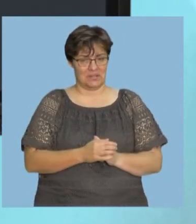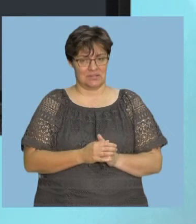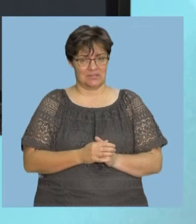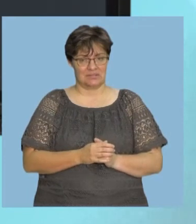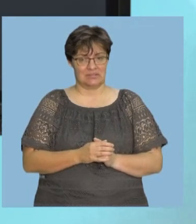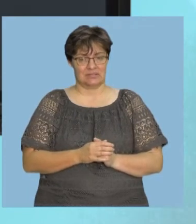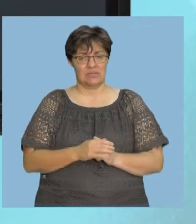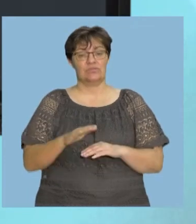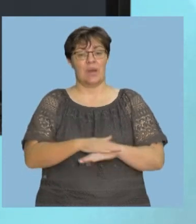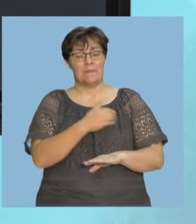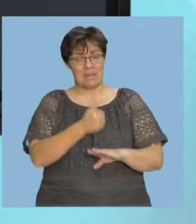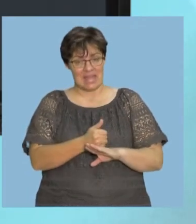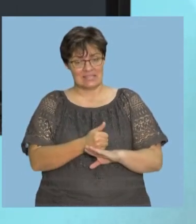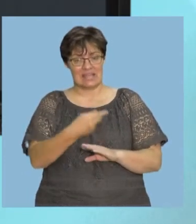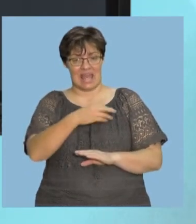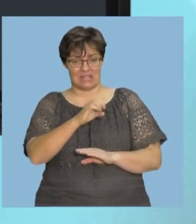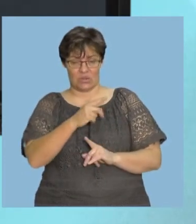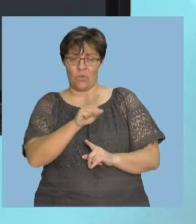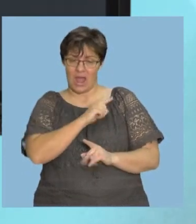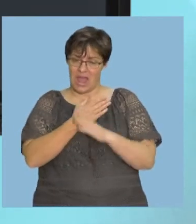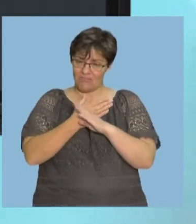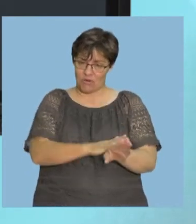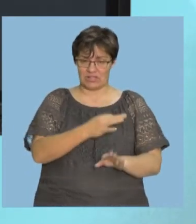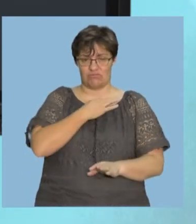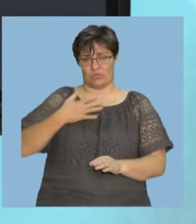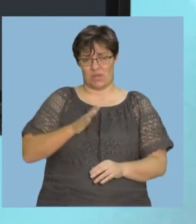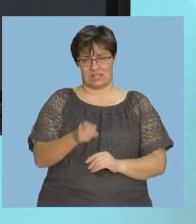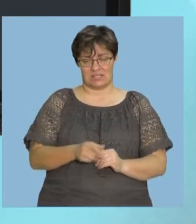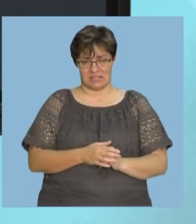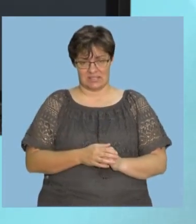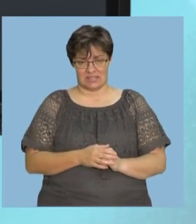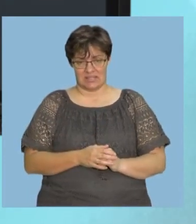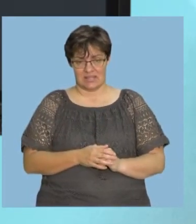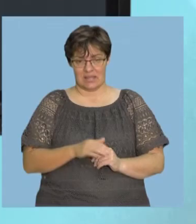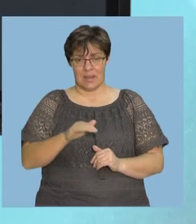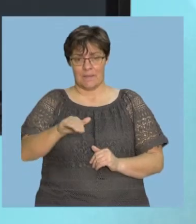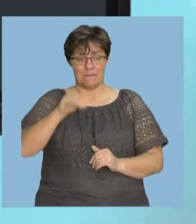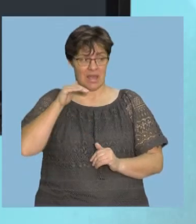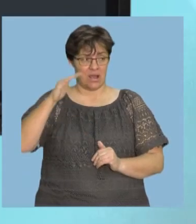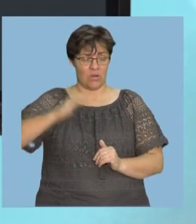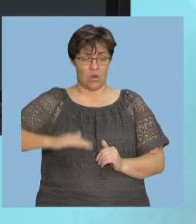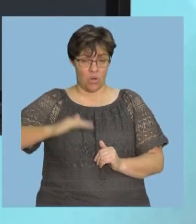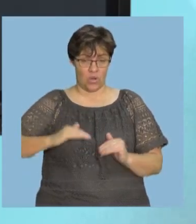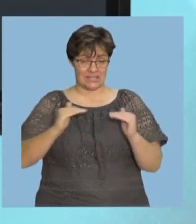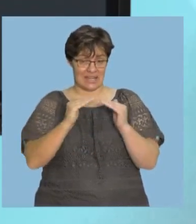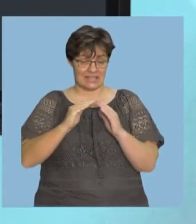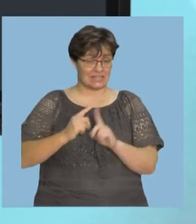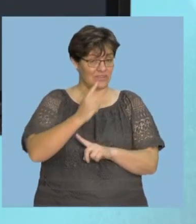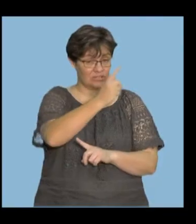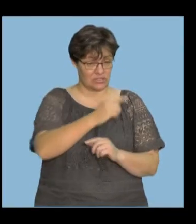So based on the hedge fund manager, because he wants to avoid risk, the bank with the lowest standard